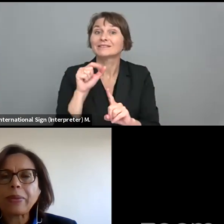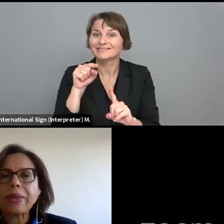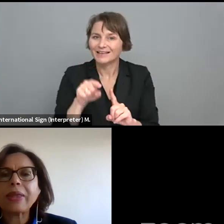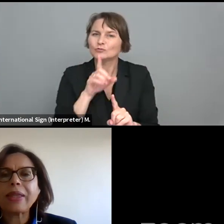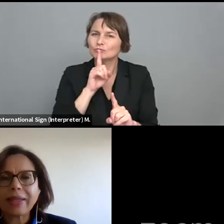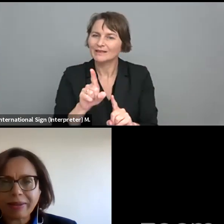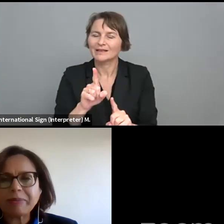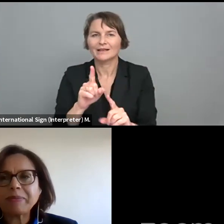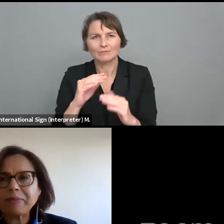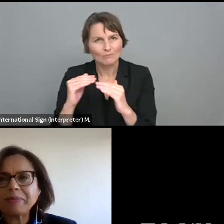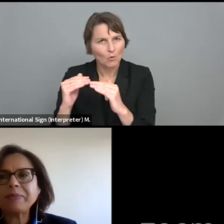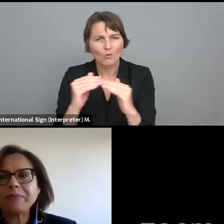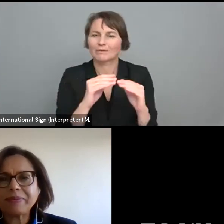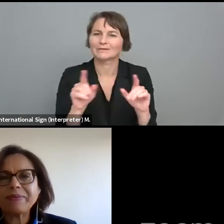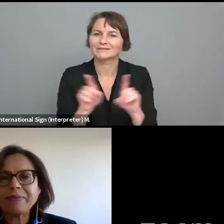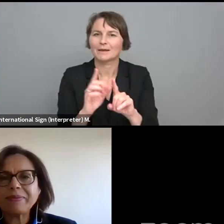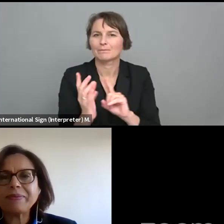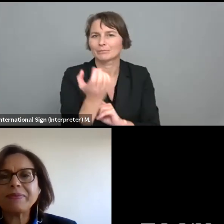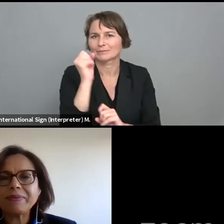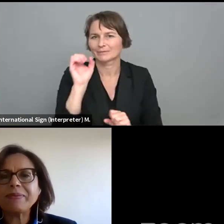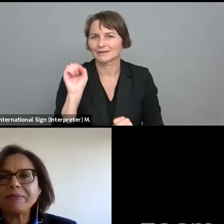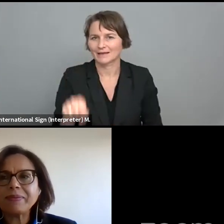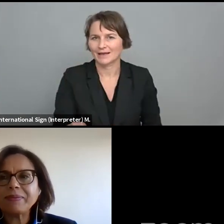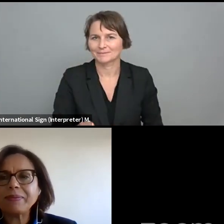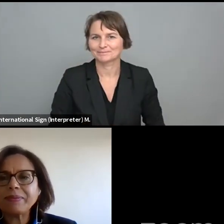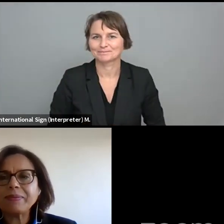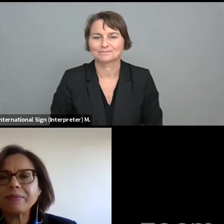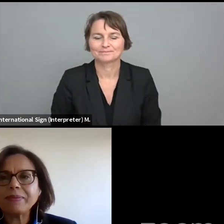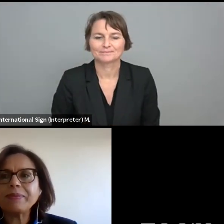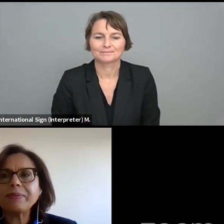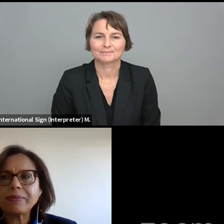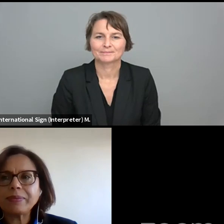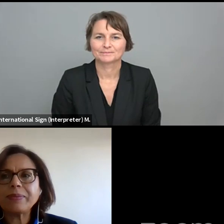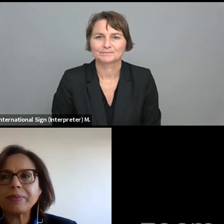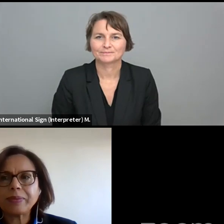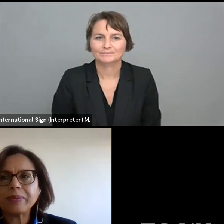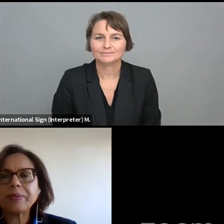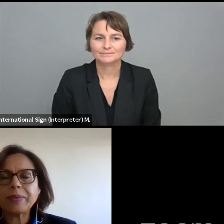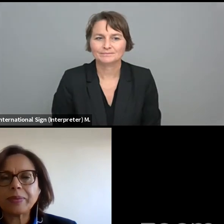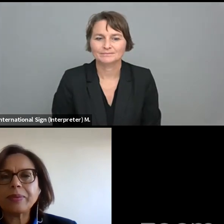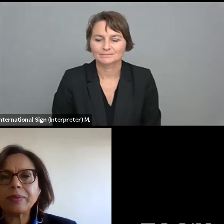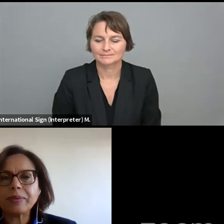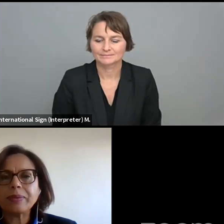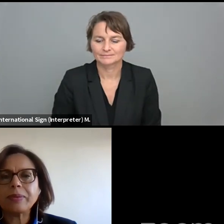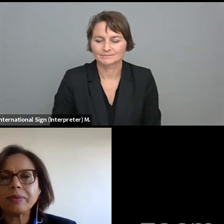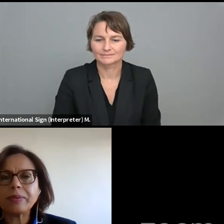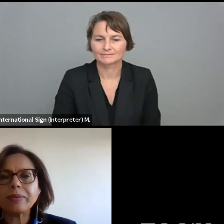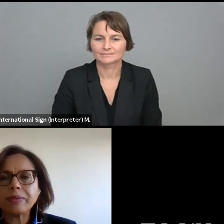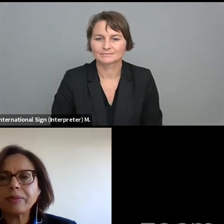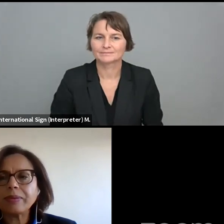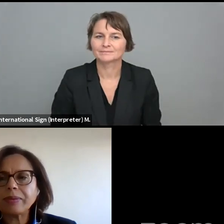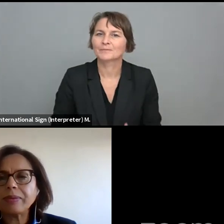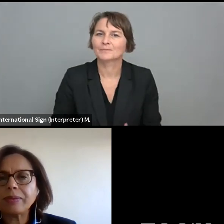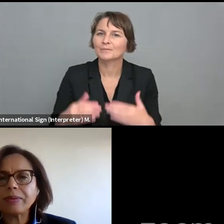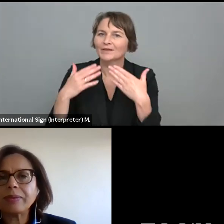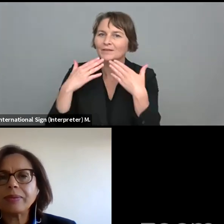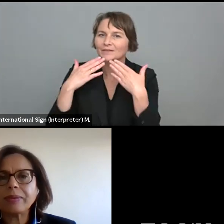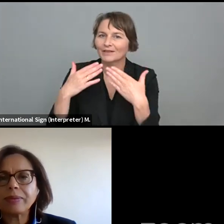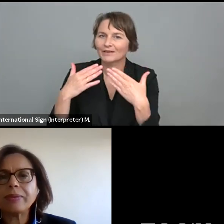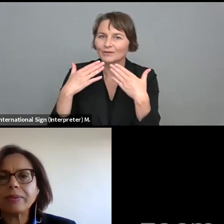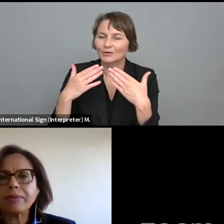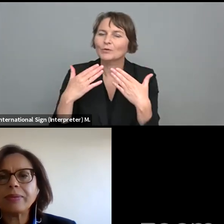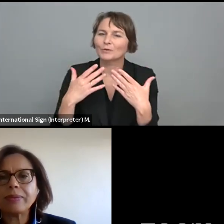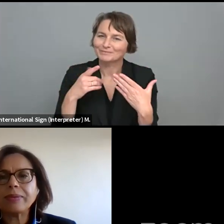Merci beaucoup, Nadia. That has been an incredible and very comprehensive response, really emphasizing that